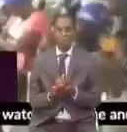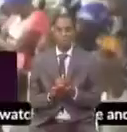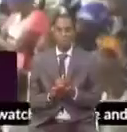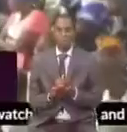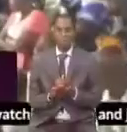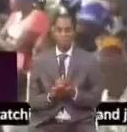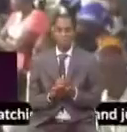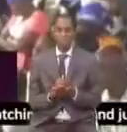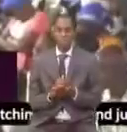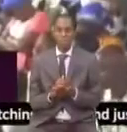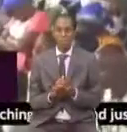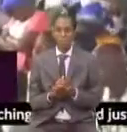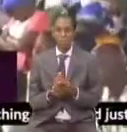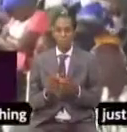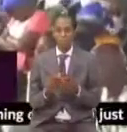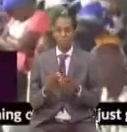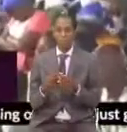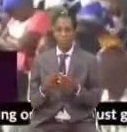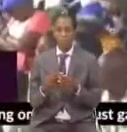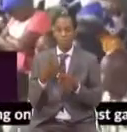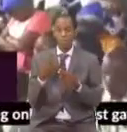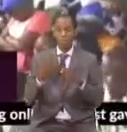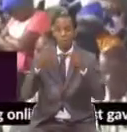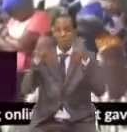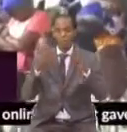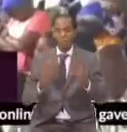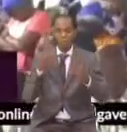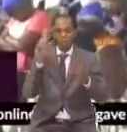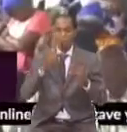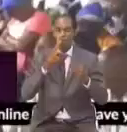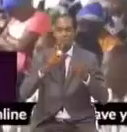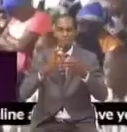Any moment from now, the power will be released.